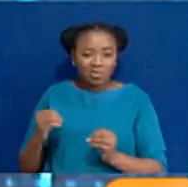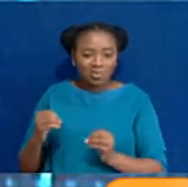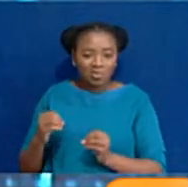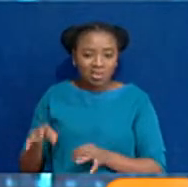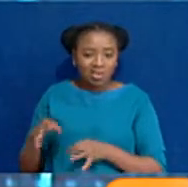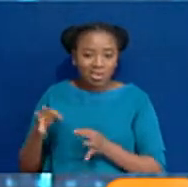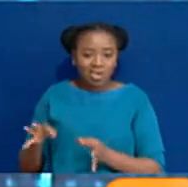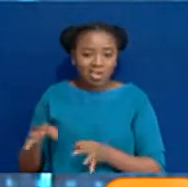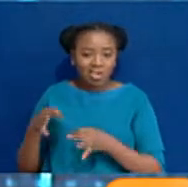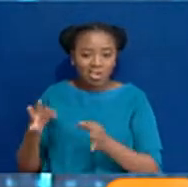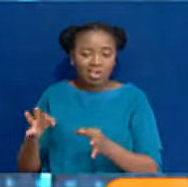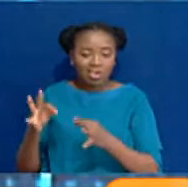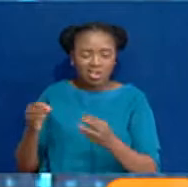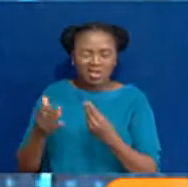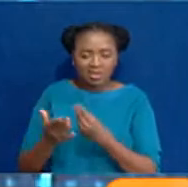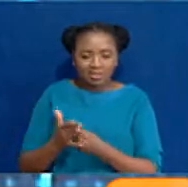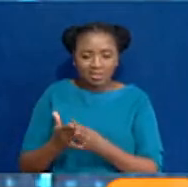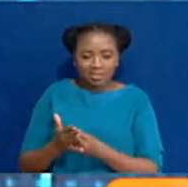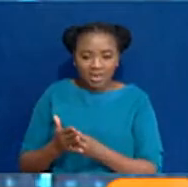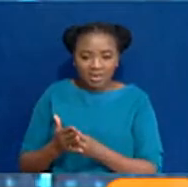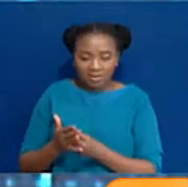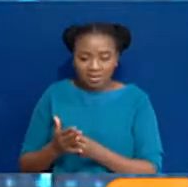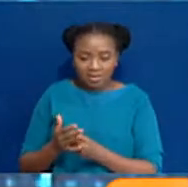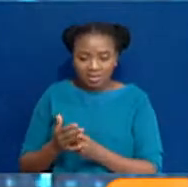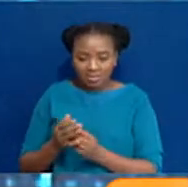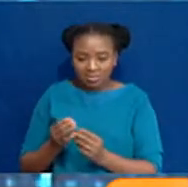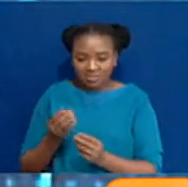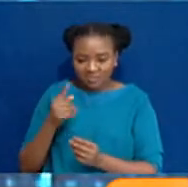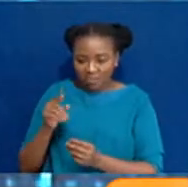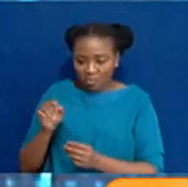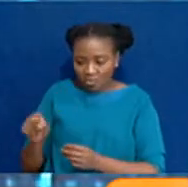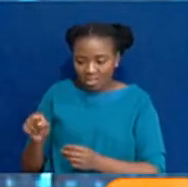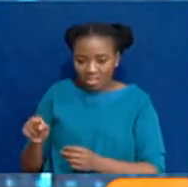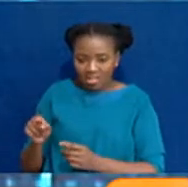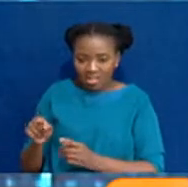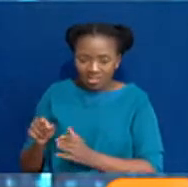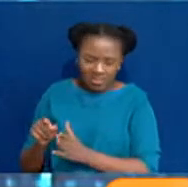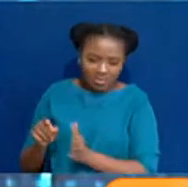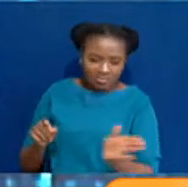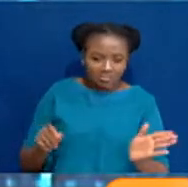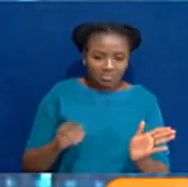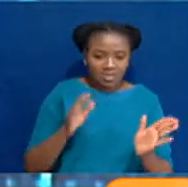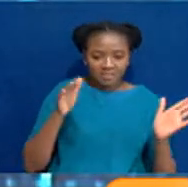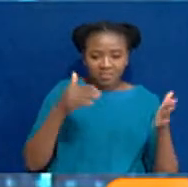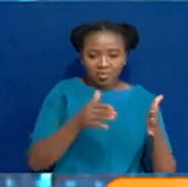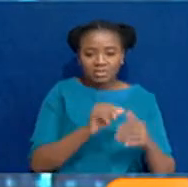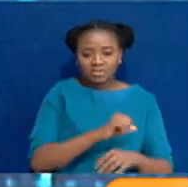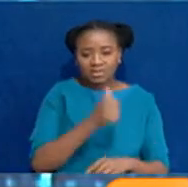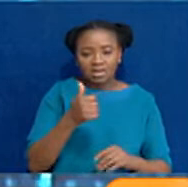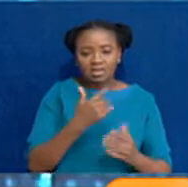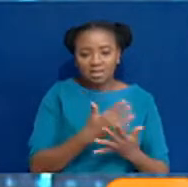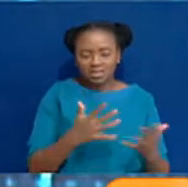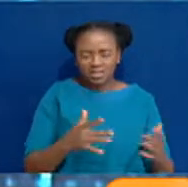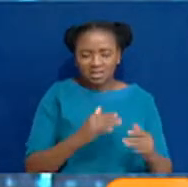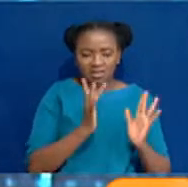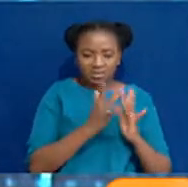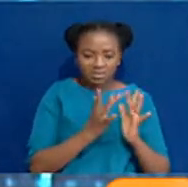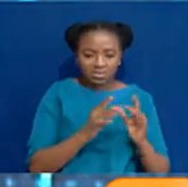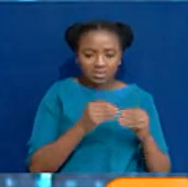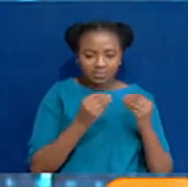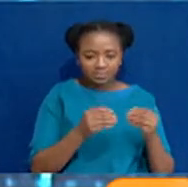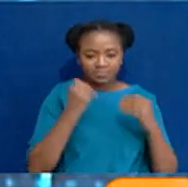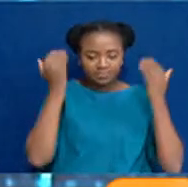then the money which was meant for this project was diverted elsewhere through internet connectivity to the judiciary, to the TVETs,